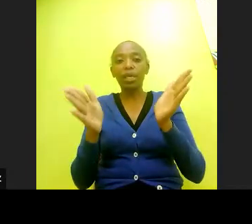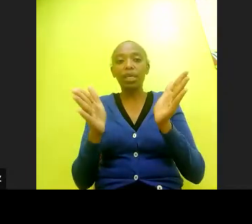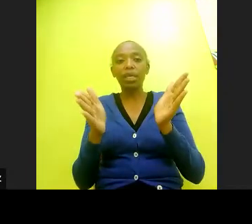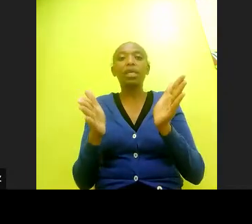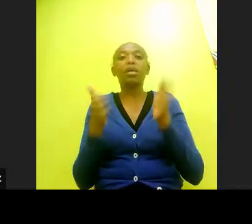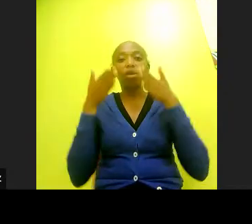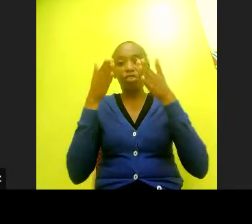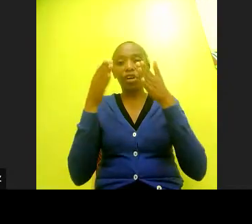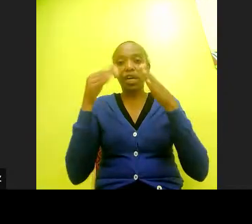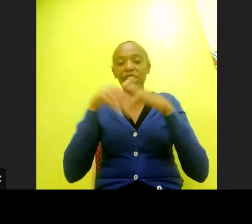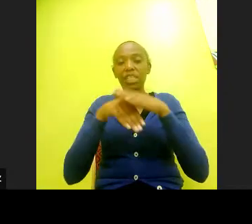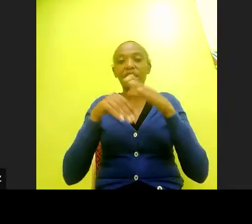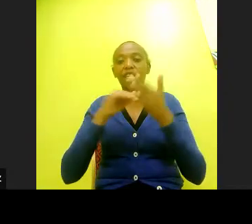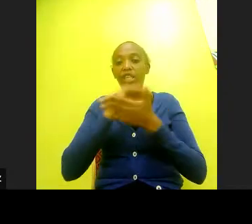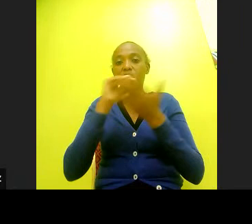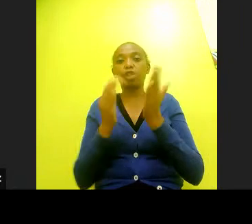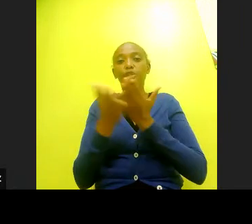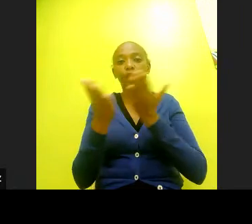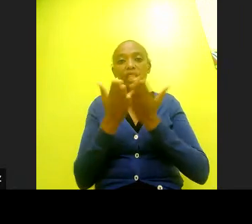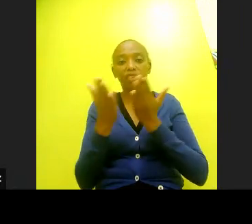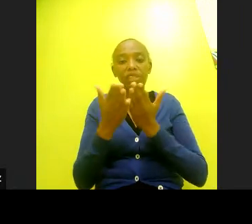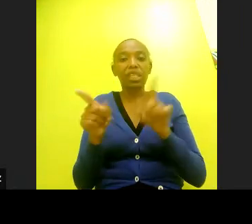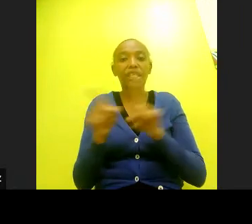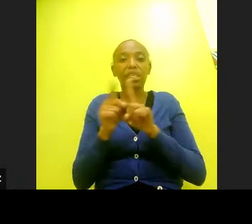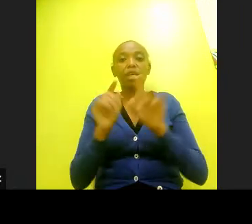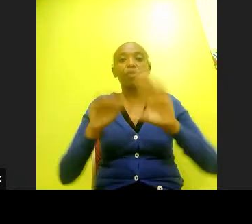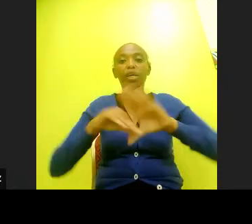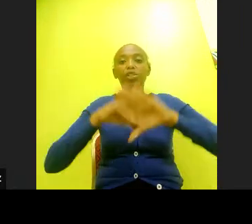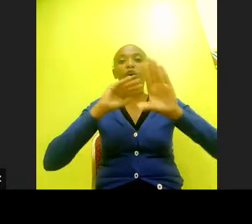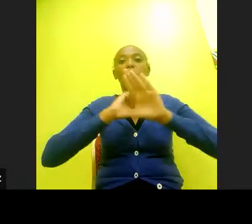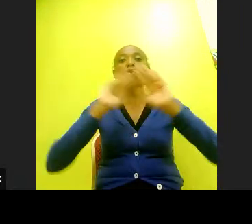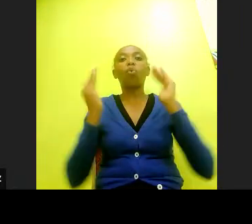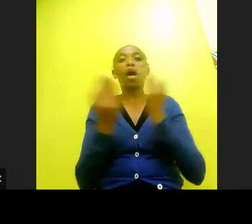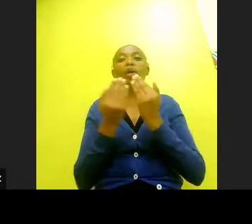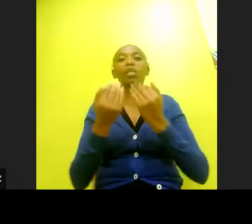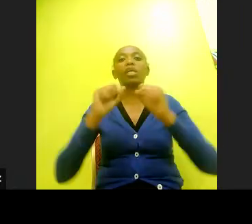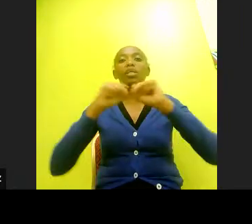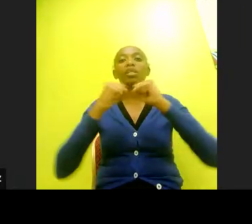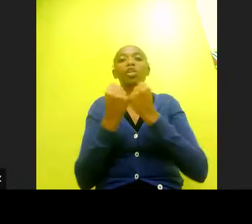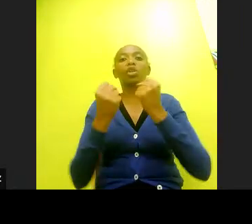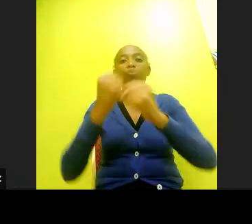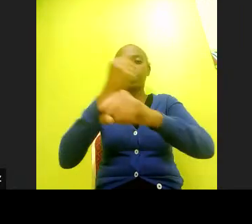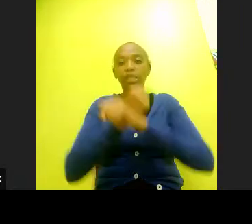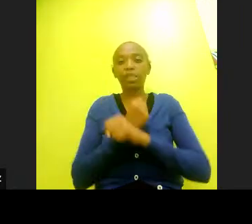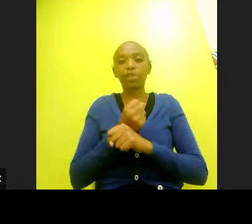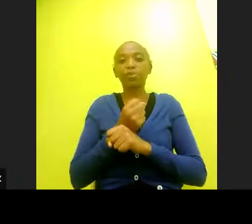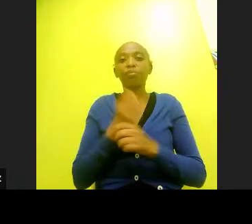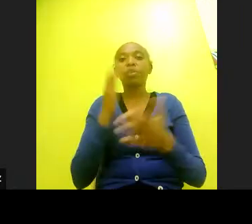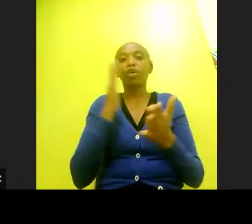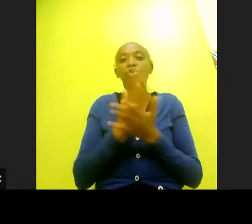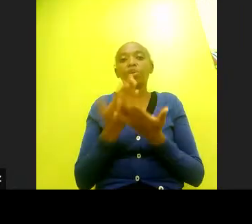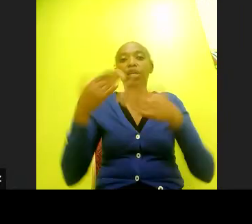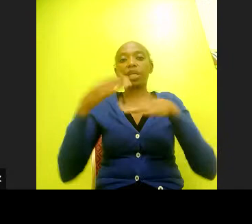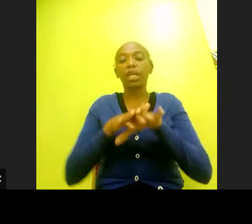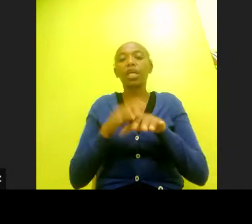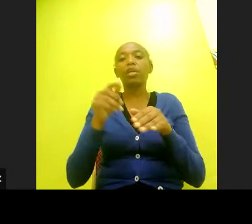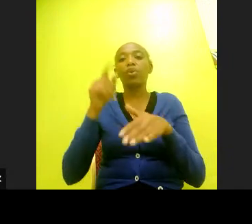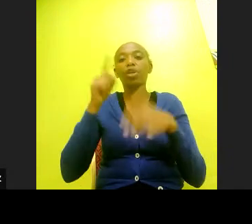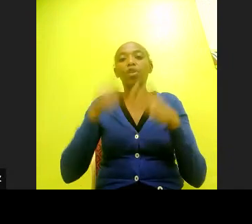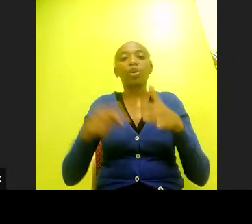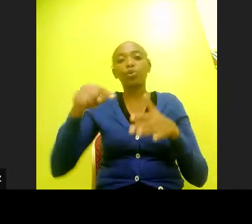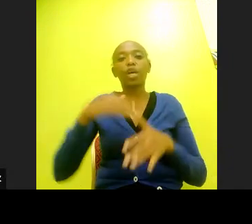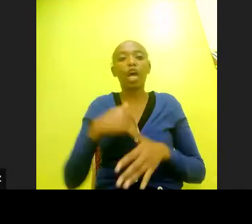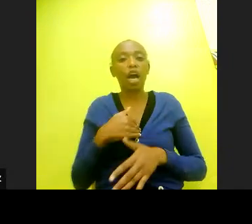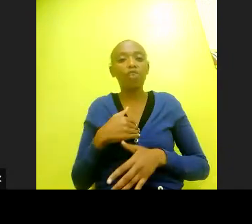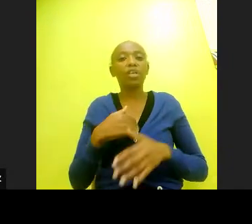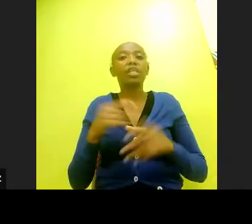essential social services and universal social protection schemes. So as you can see, it's really in line with what we've heard in the index, and it's